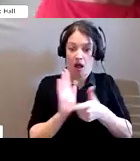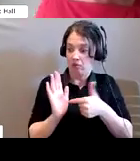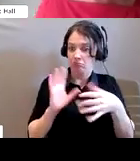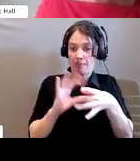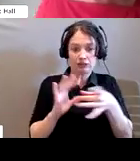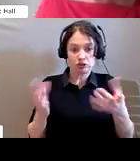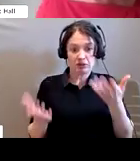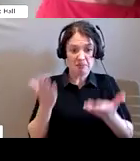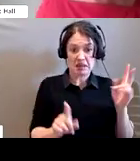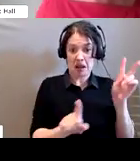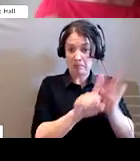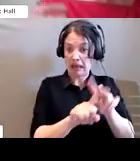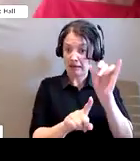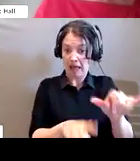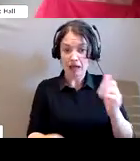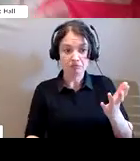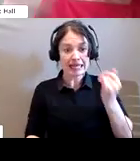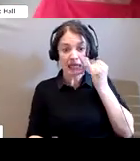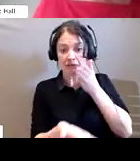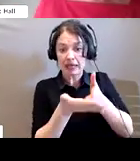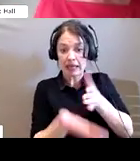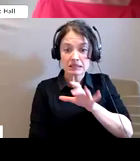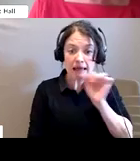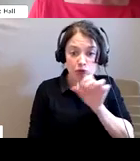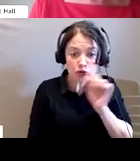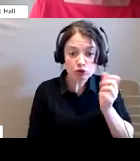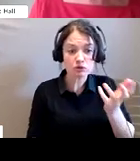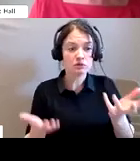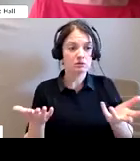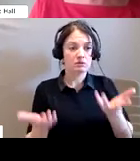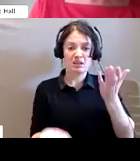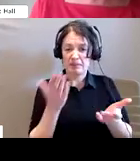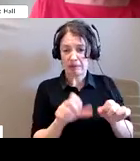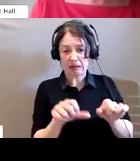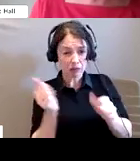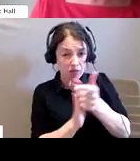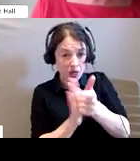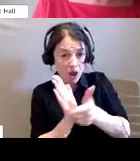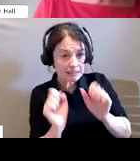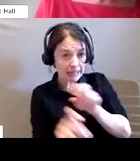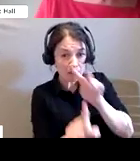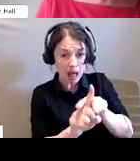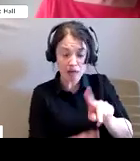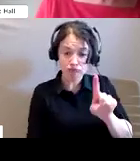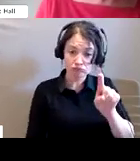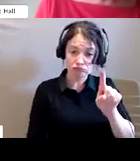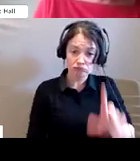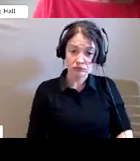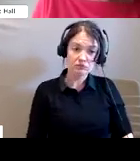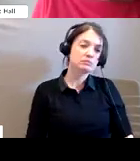could apply to this behavior, or are there other means through other pieces of legislation of dealing with this?